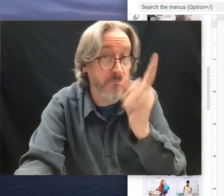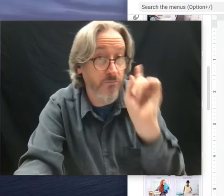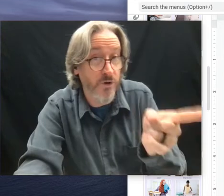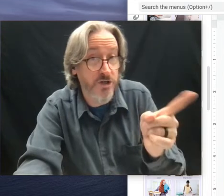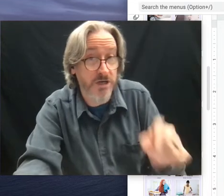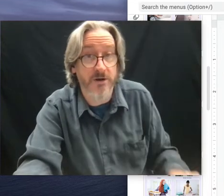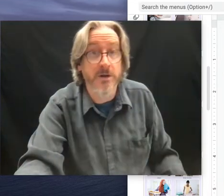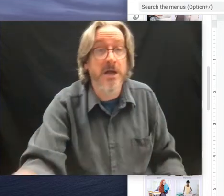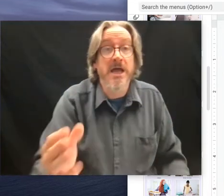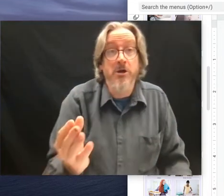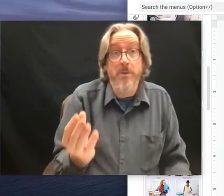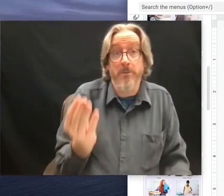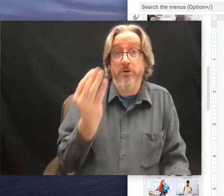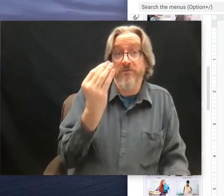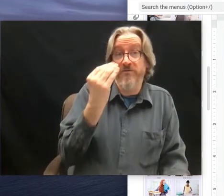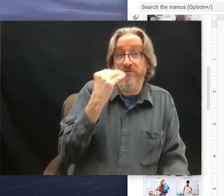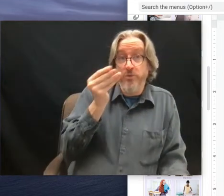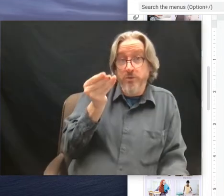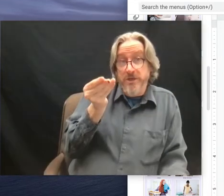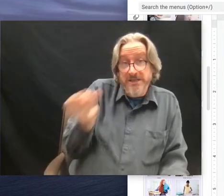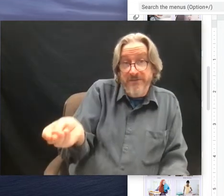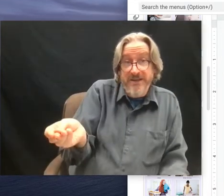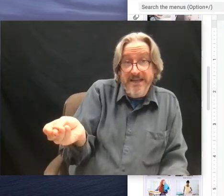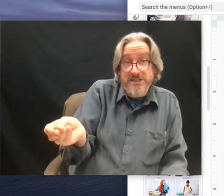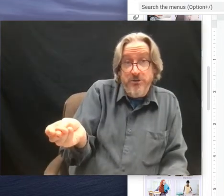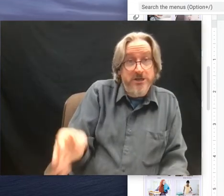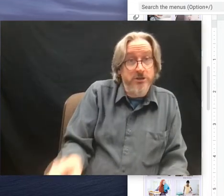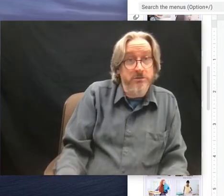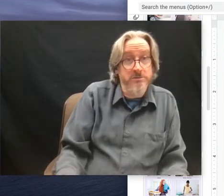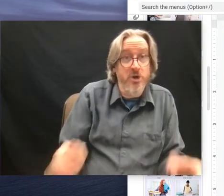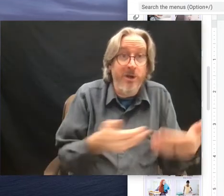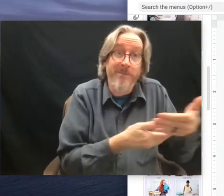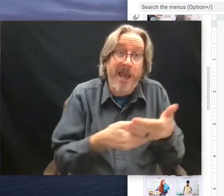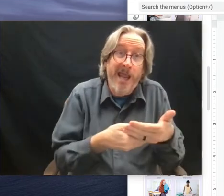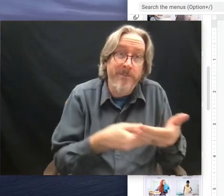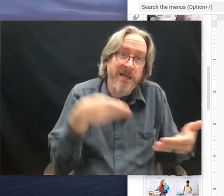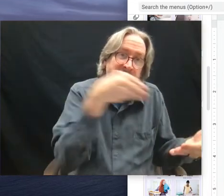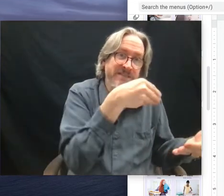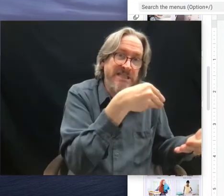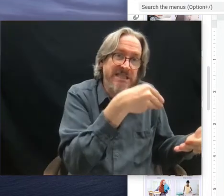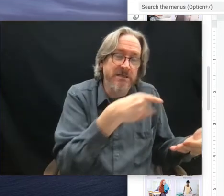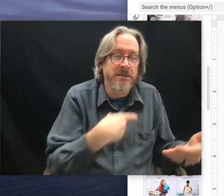Again, we've talked about, remember, feeding is directional. So,